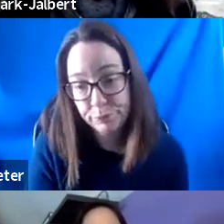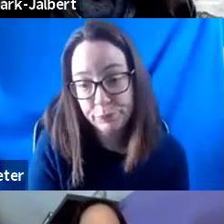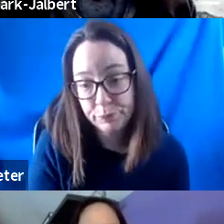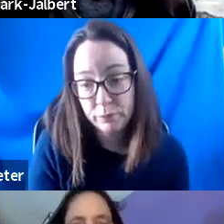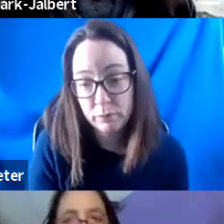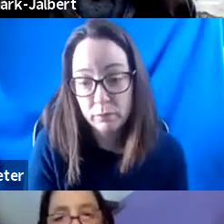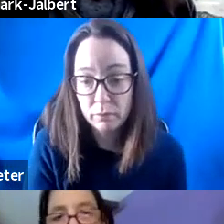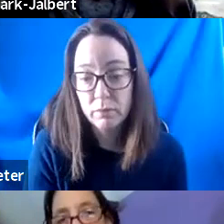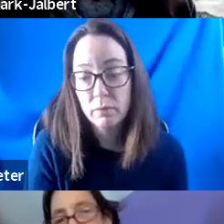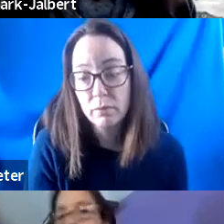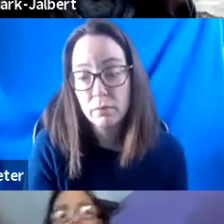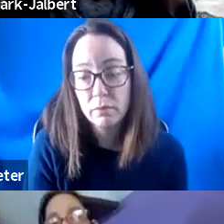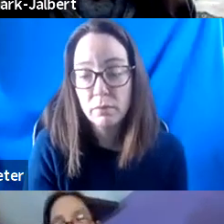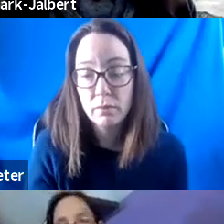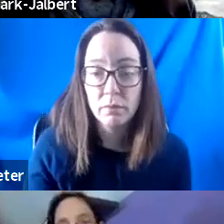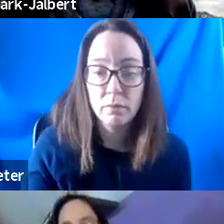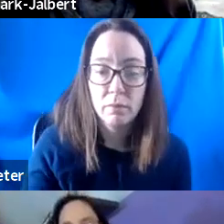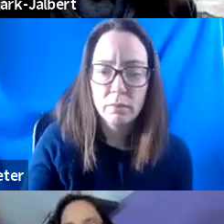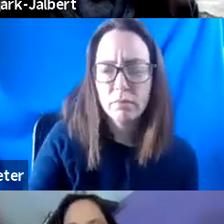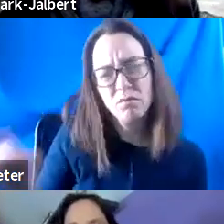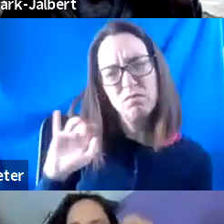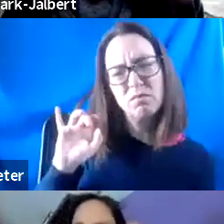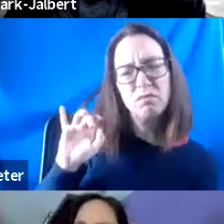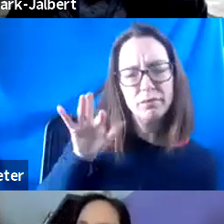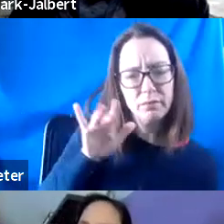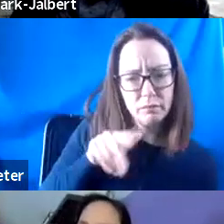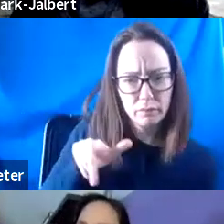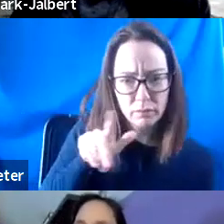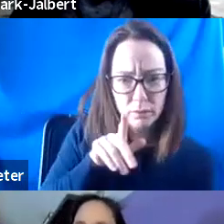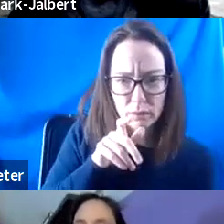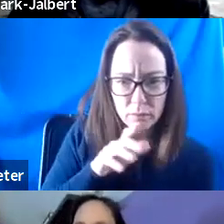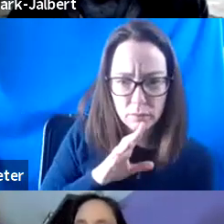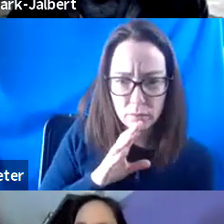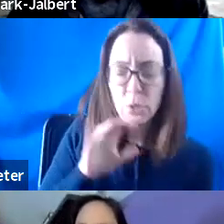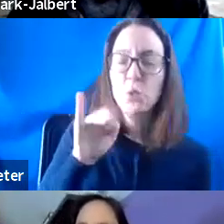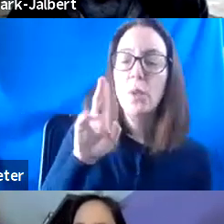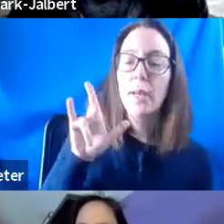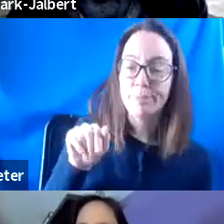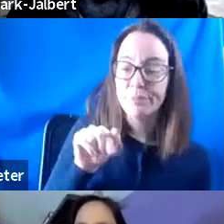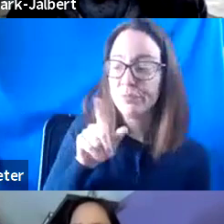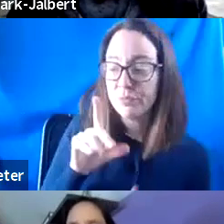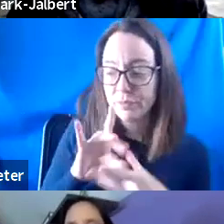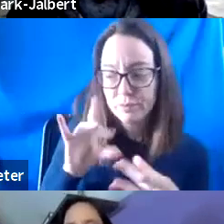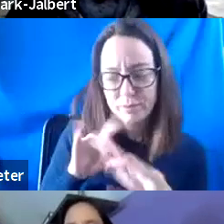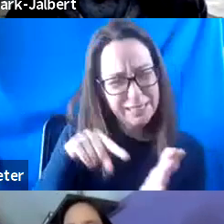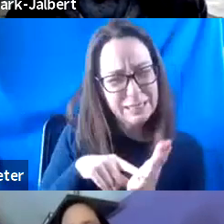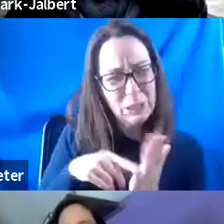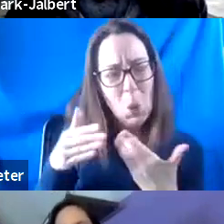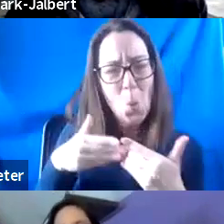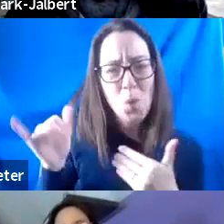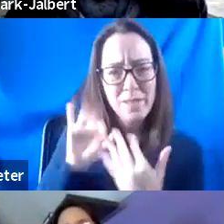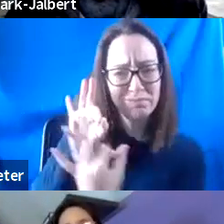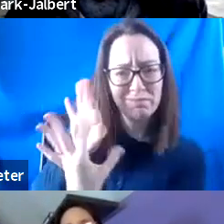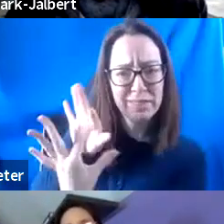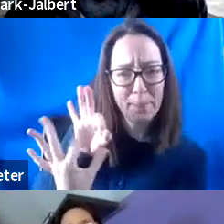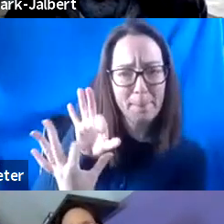Deborah, this reminds me of giving feedback to someone. All the trainings I've done in the past around giving